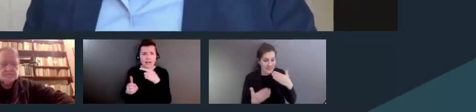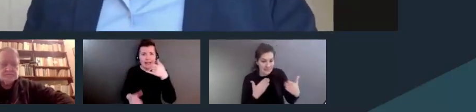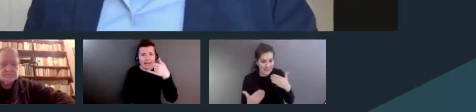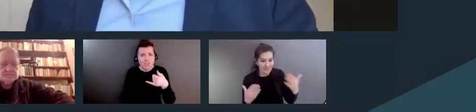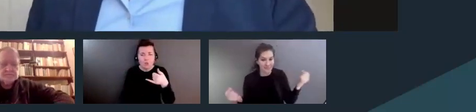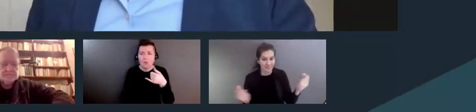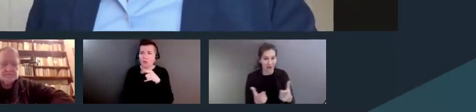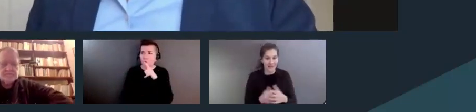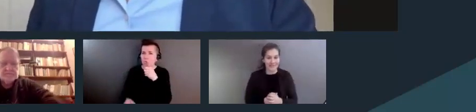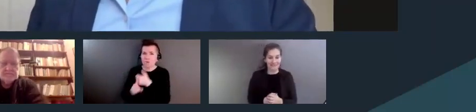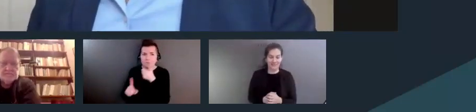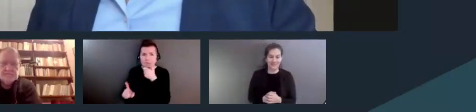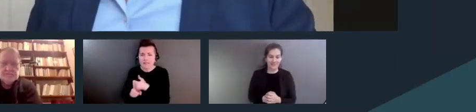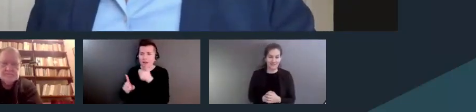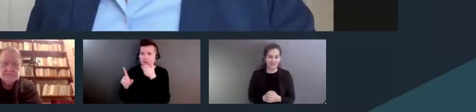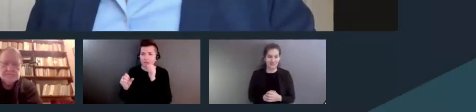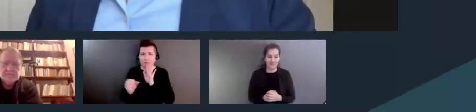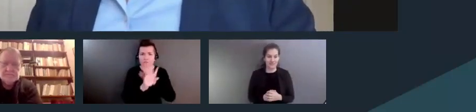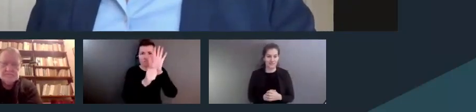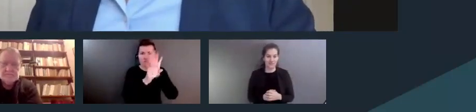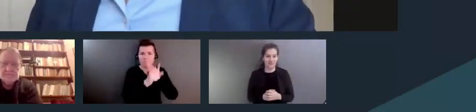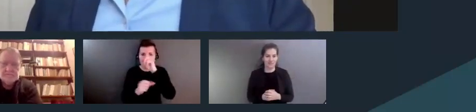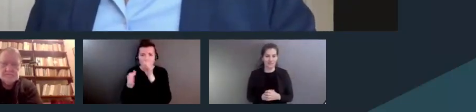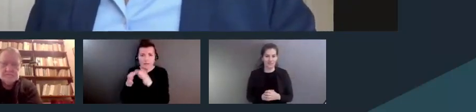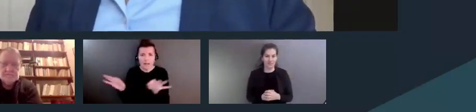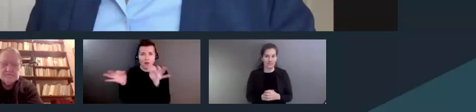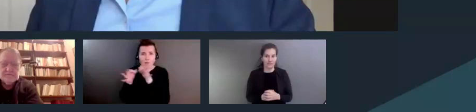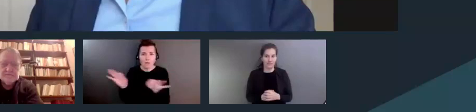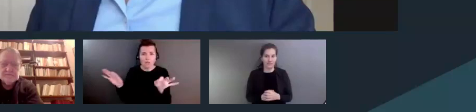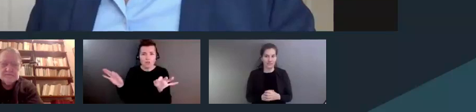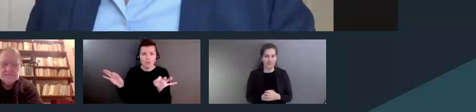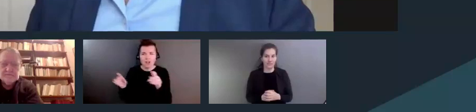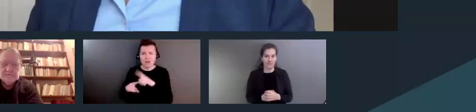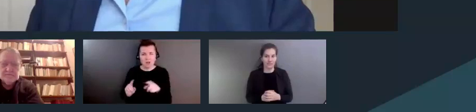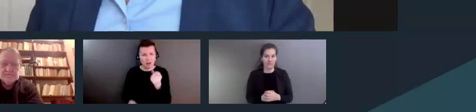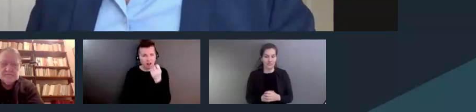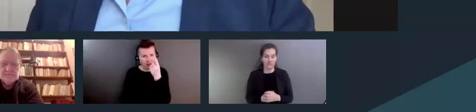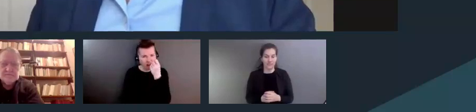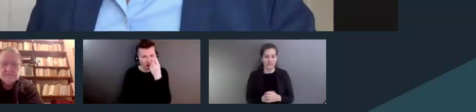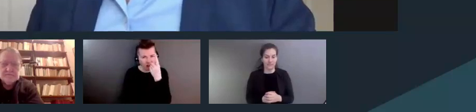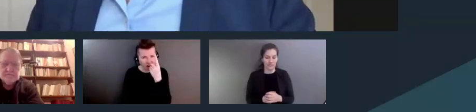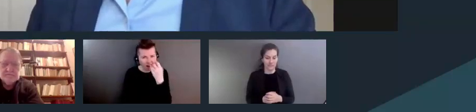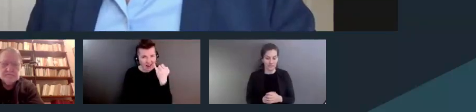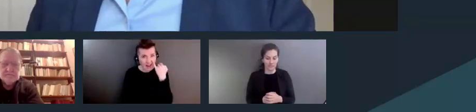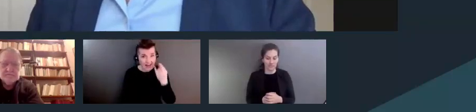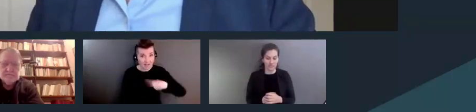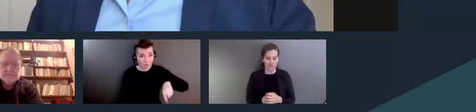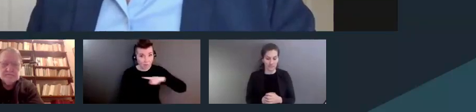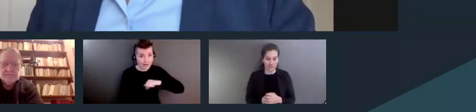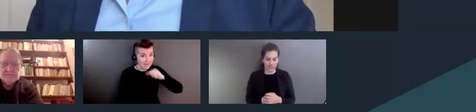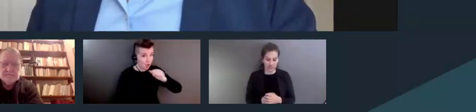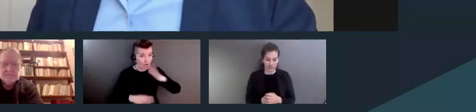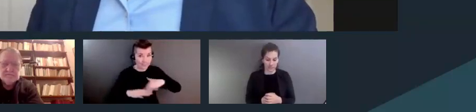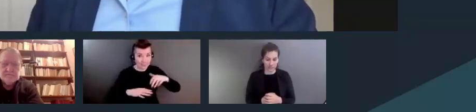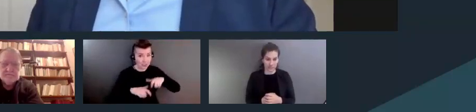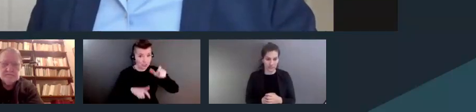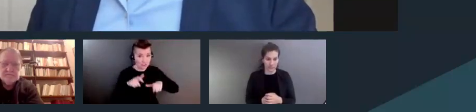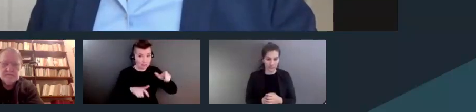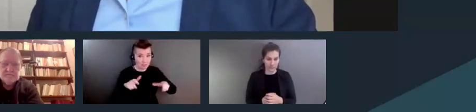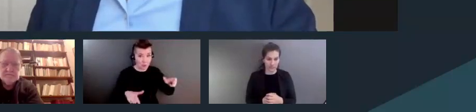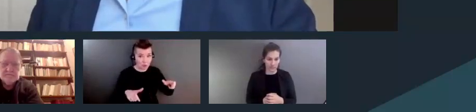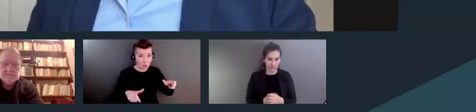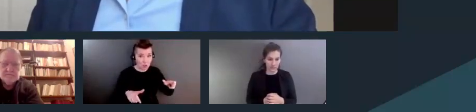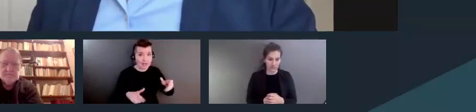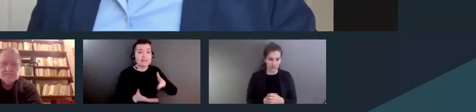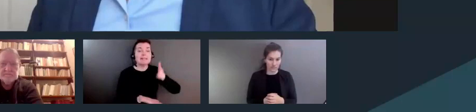However, we have to say they would not have to do so if we non-Indigenous people stopped trying to wipe